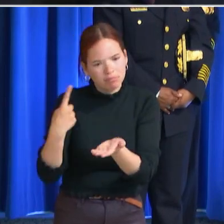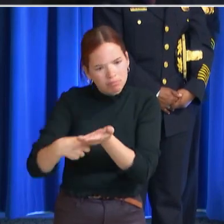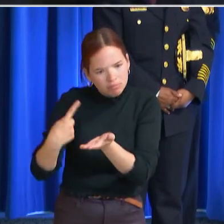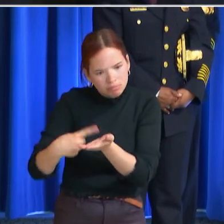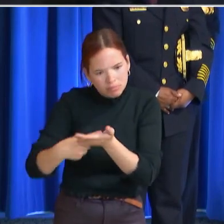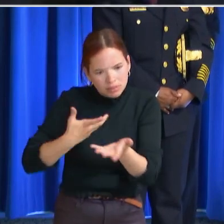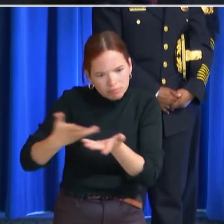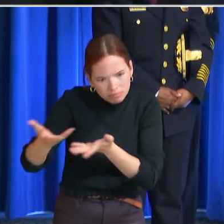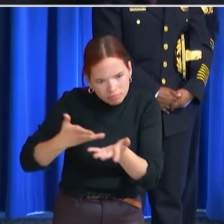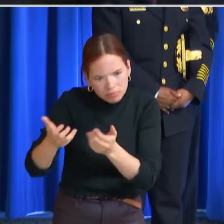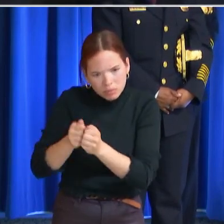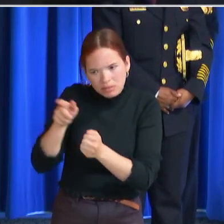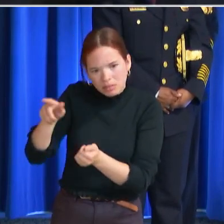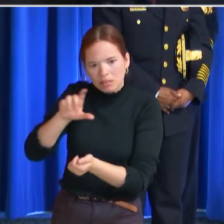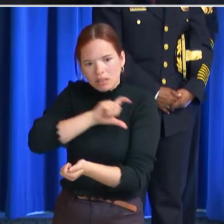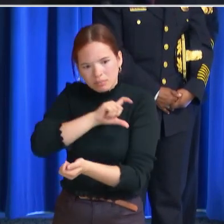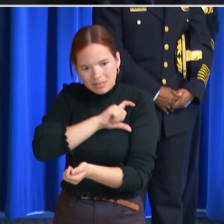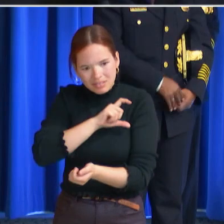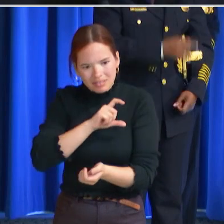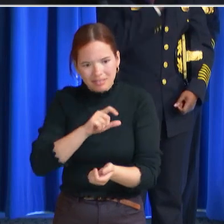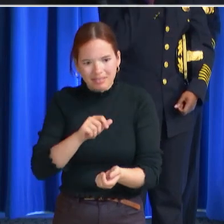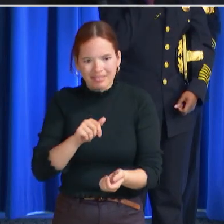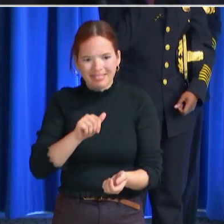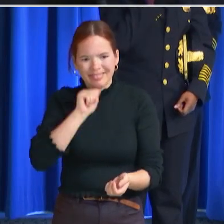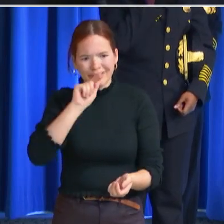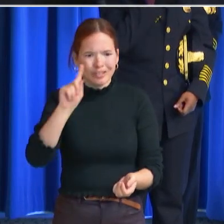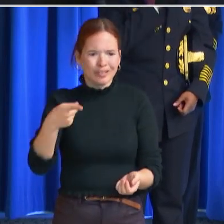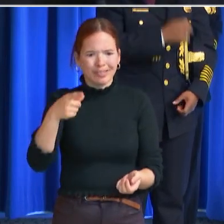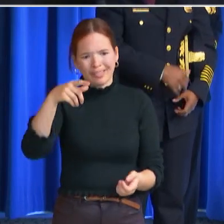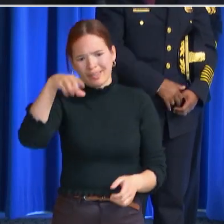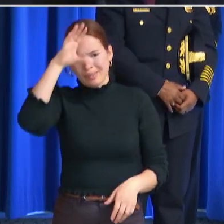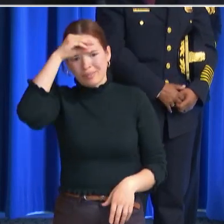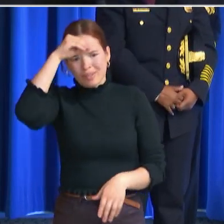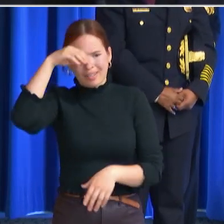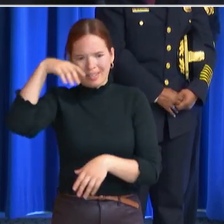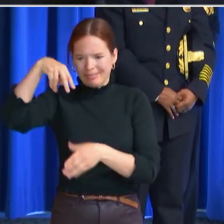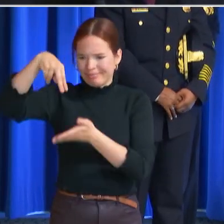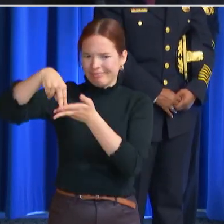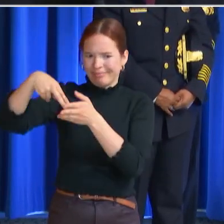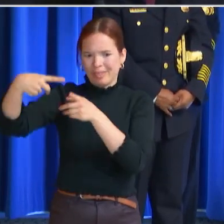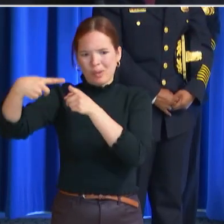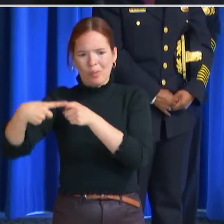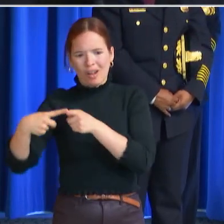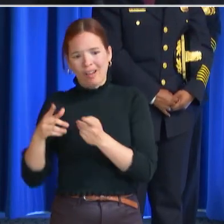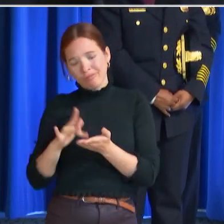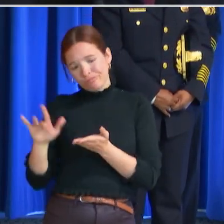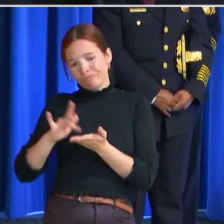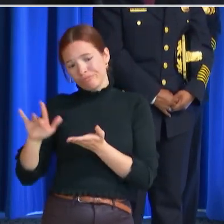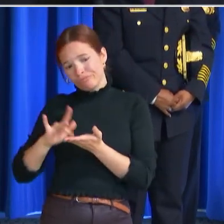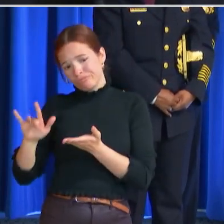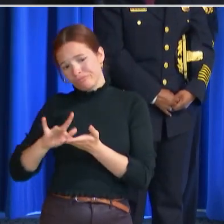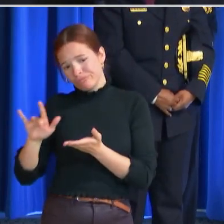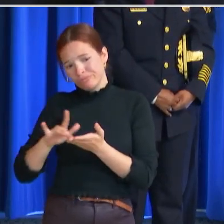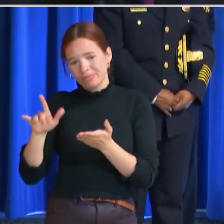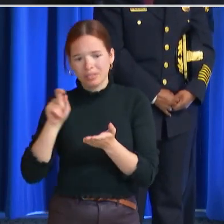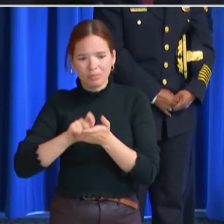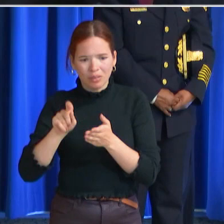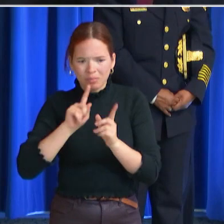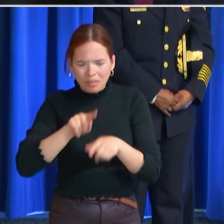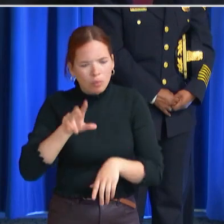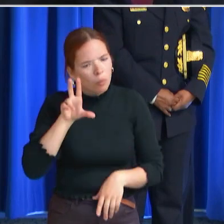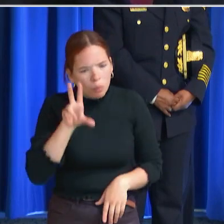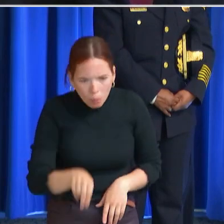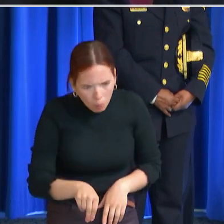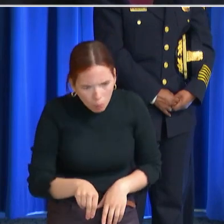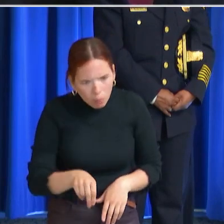because it's not just a guy who's on the corner, on his cell phone or going to a call or writing a report. This is actually a guy